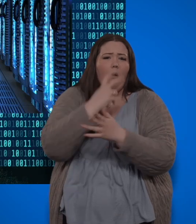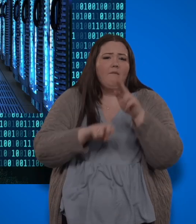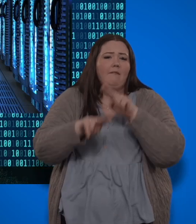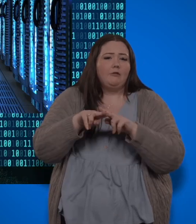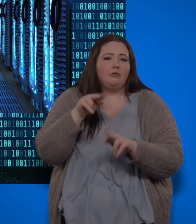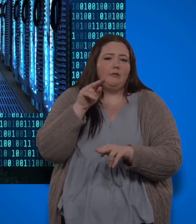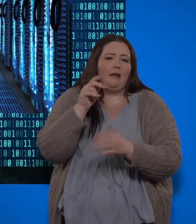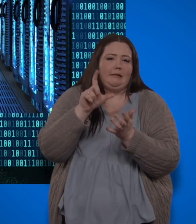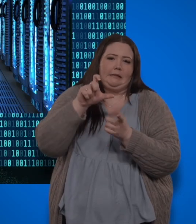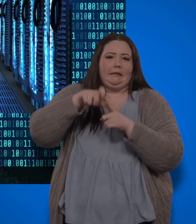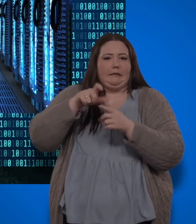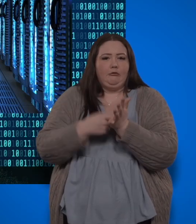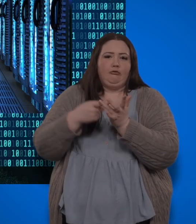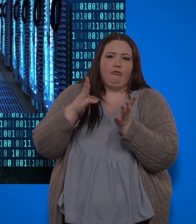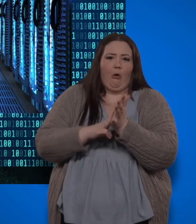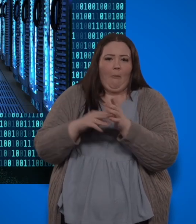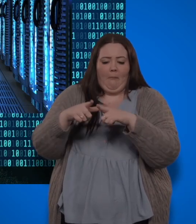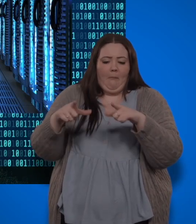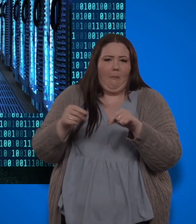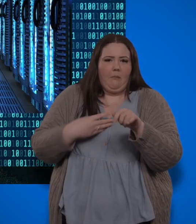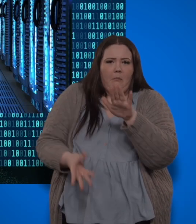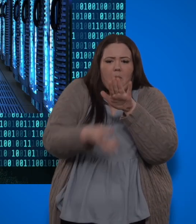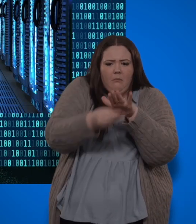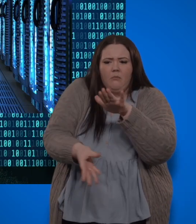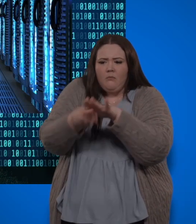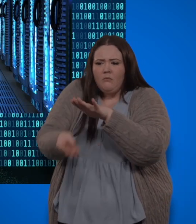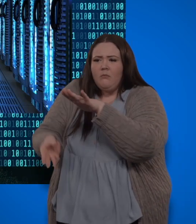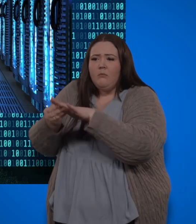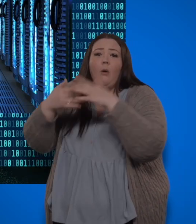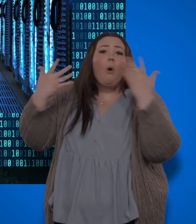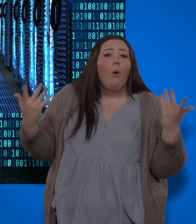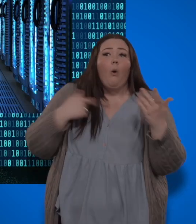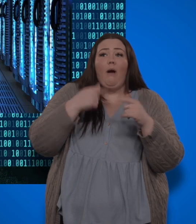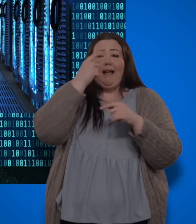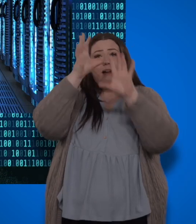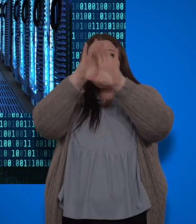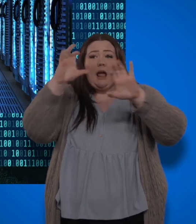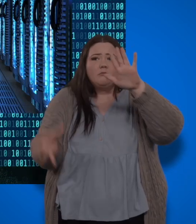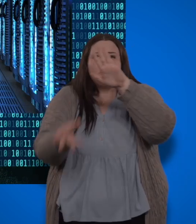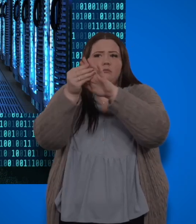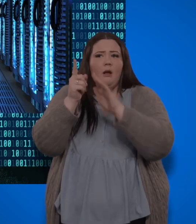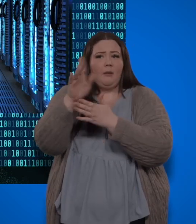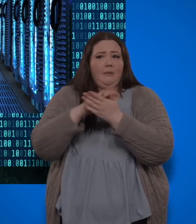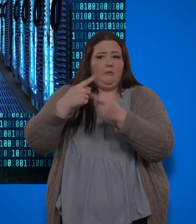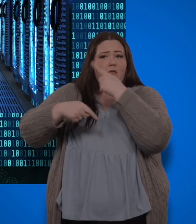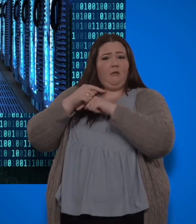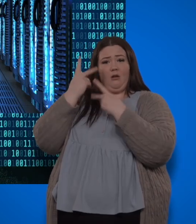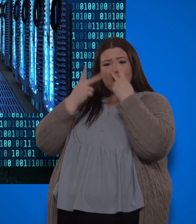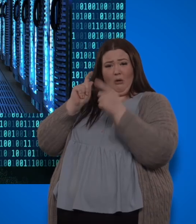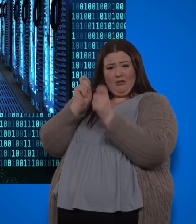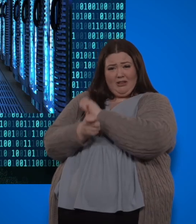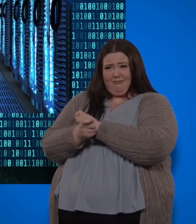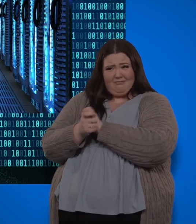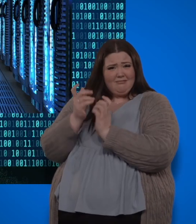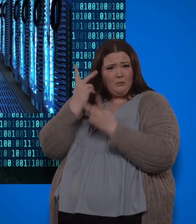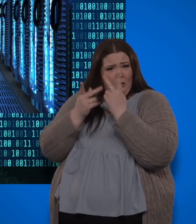same song. The information is the same, even though the physical instantiation is very different. And so the idea is that